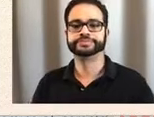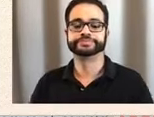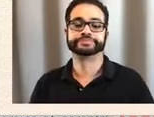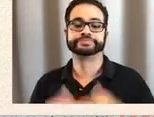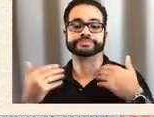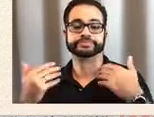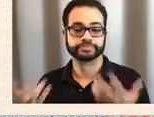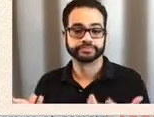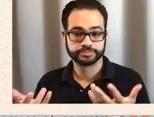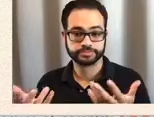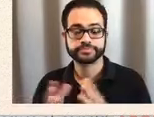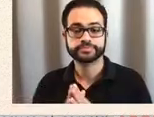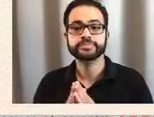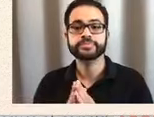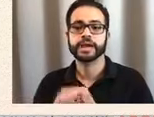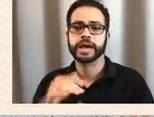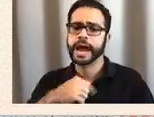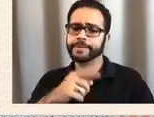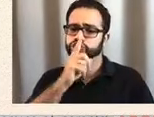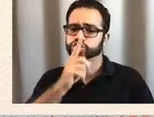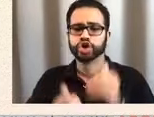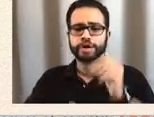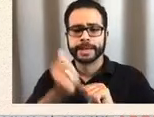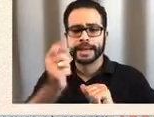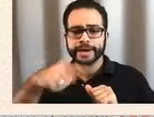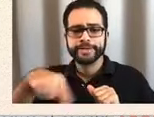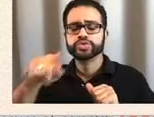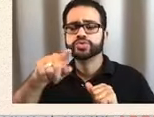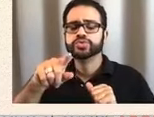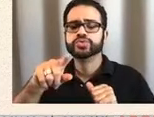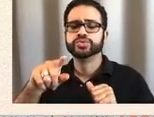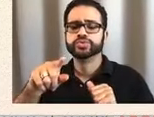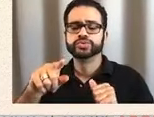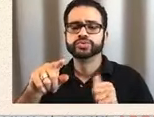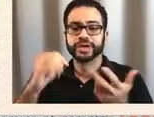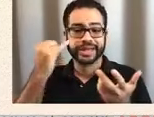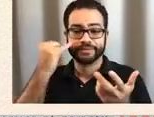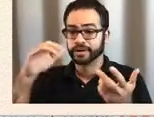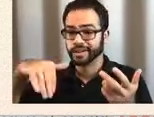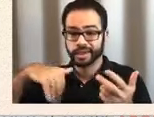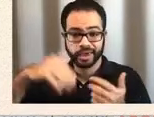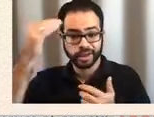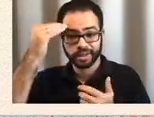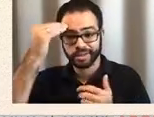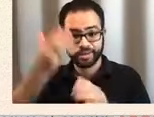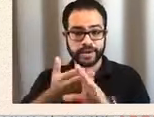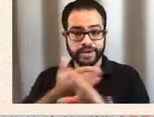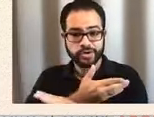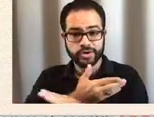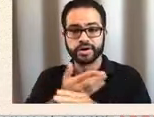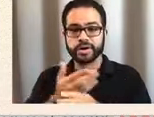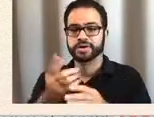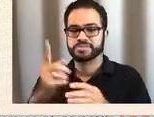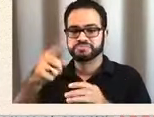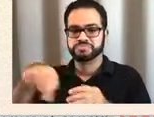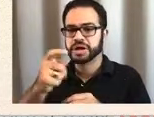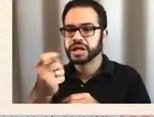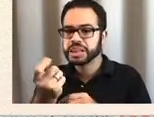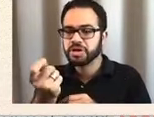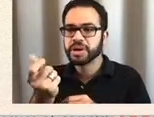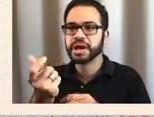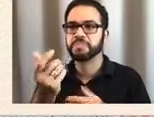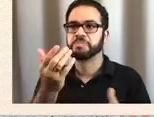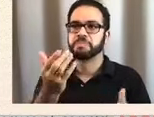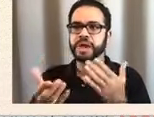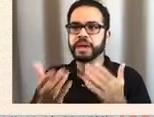sure many of you are, if you haven't heard this before, are a little bit maybe scared or